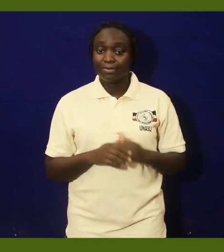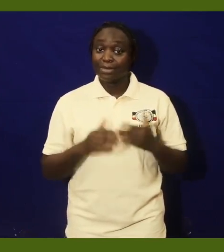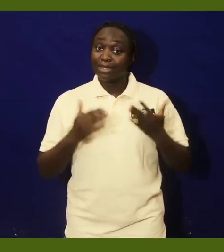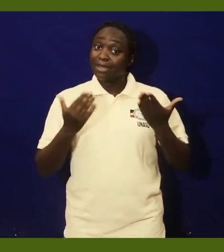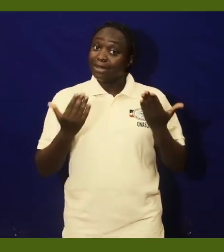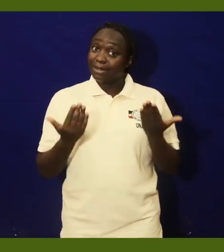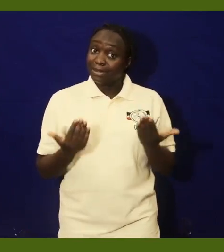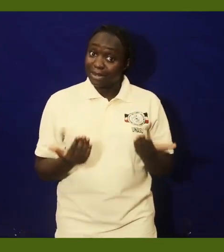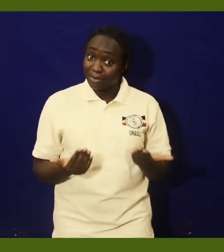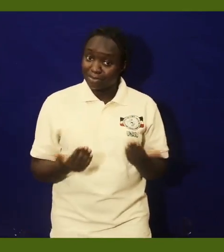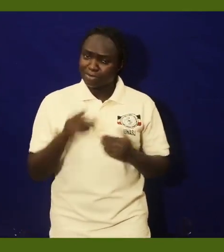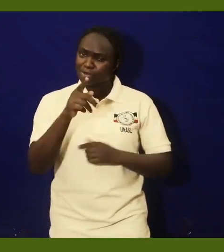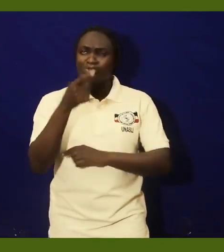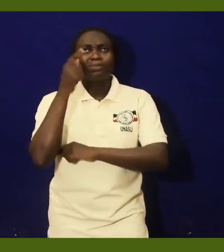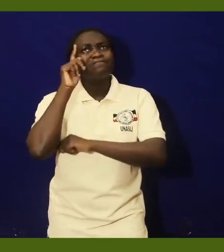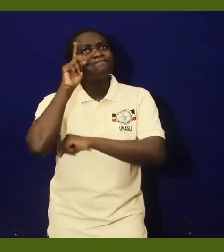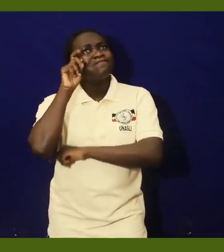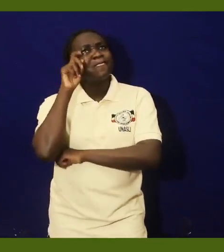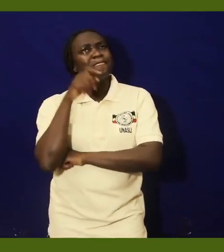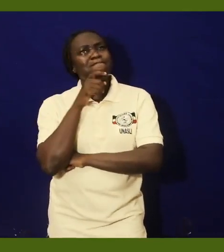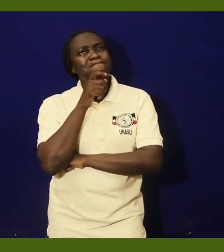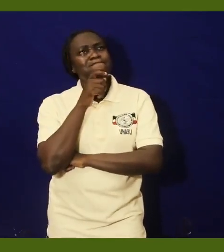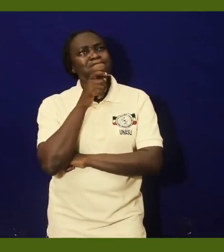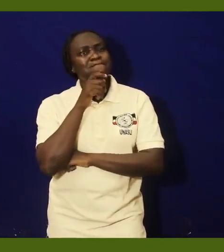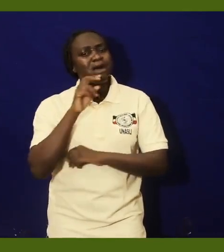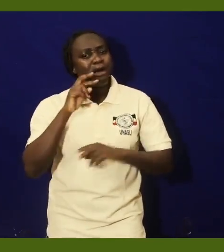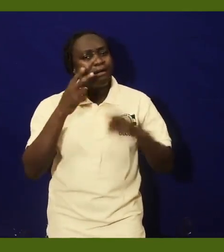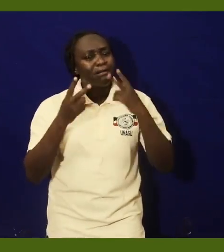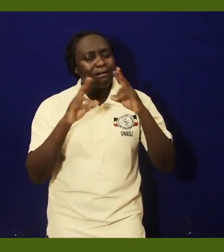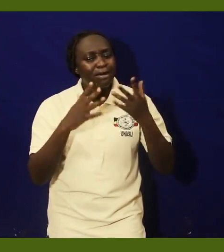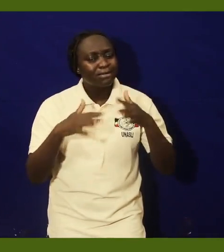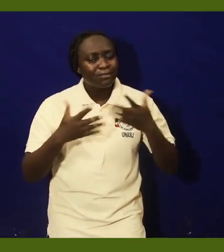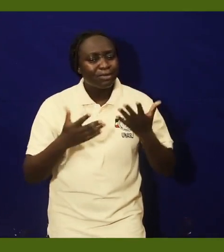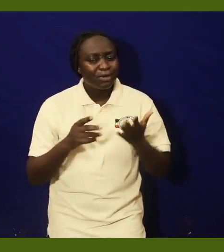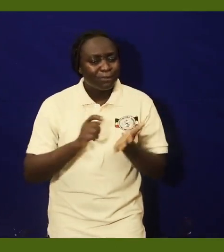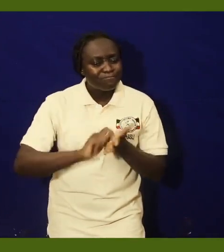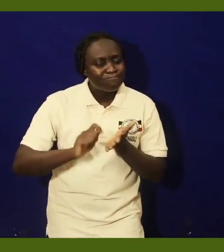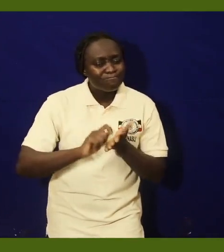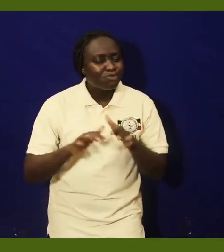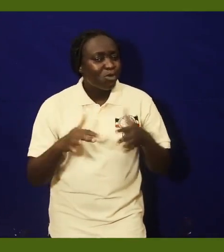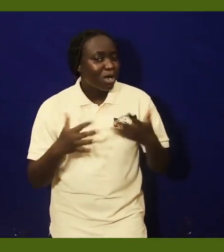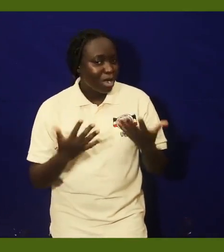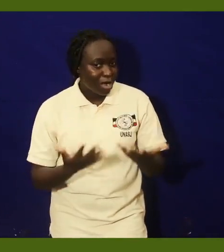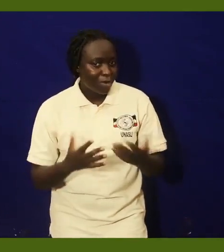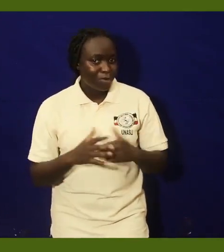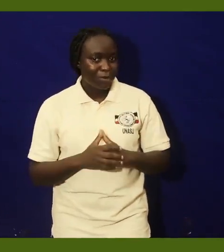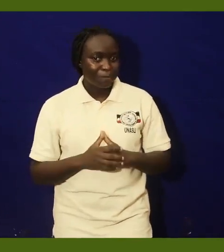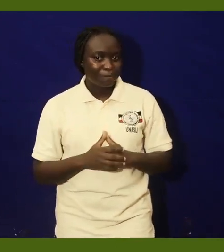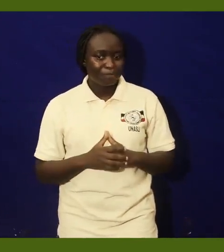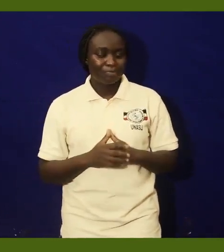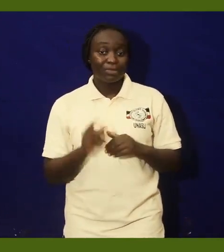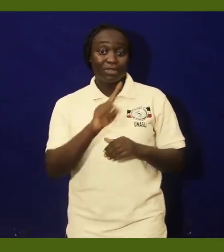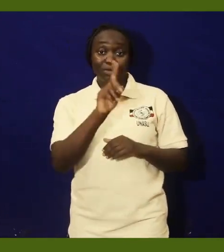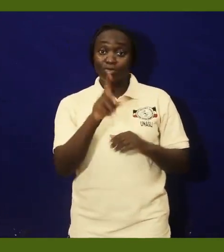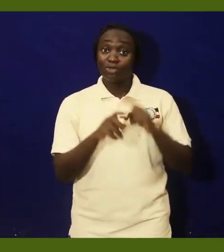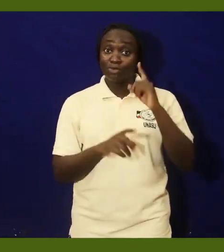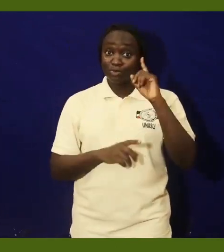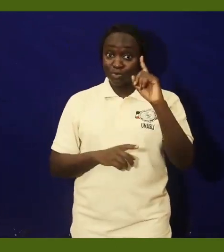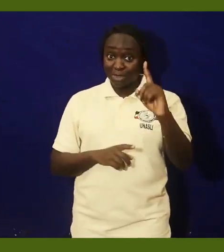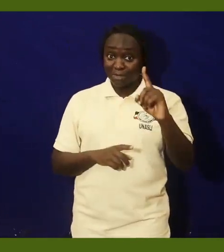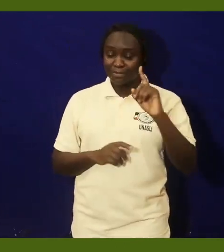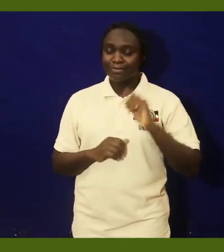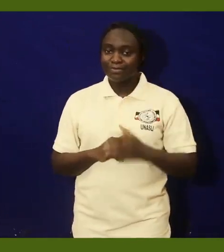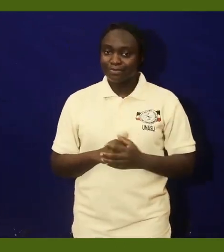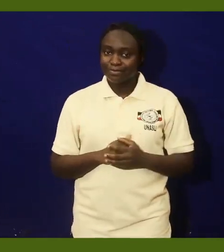Now, let's think about the answers to the questions. Question 1, what did it